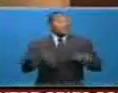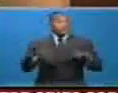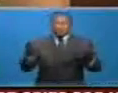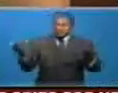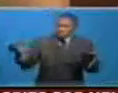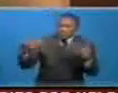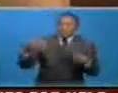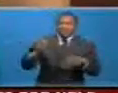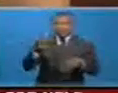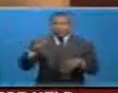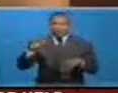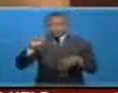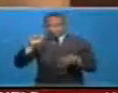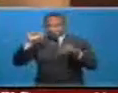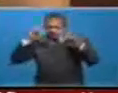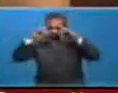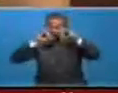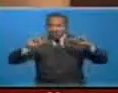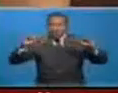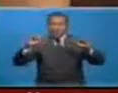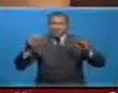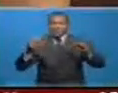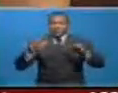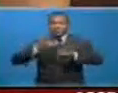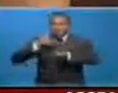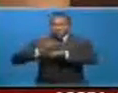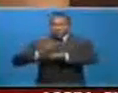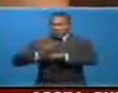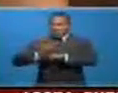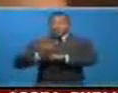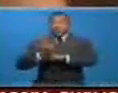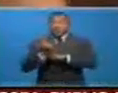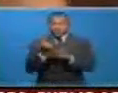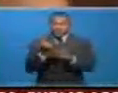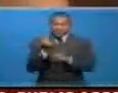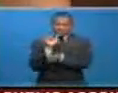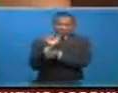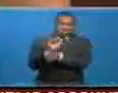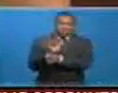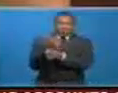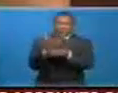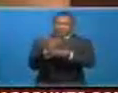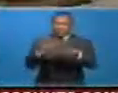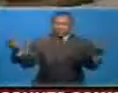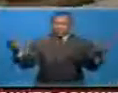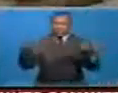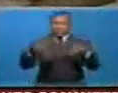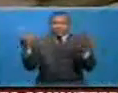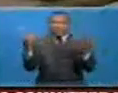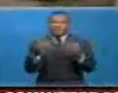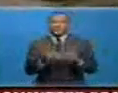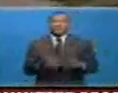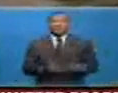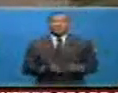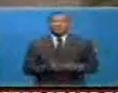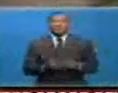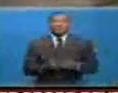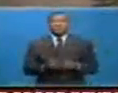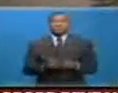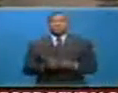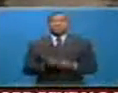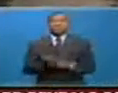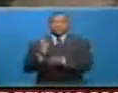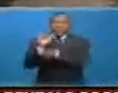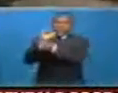African heads of state to institute a day for the celebration of the abolition of slavery in Africa. The abolition of